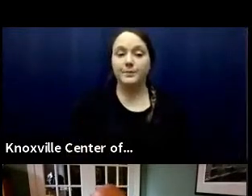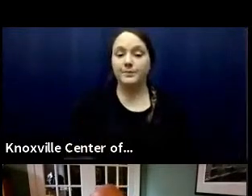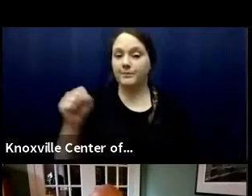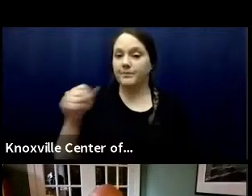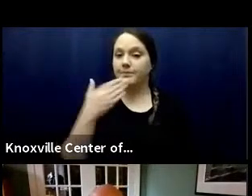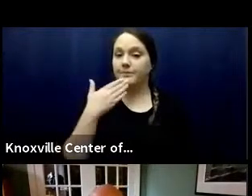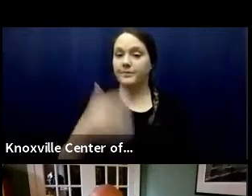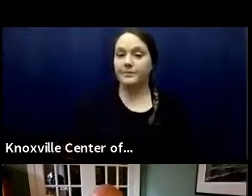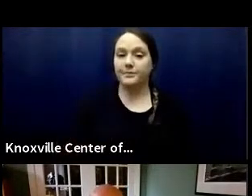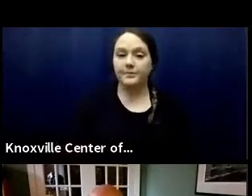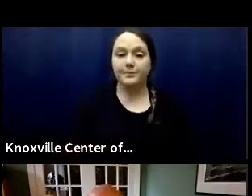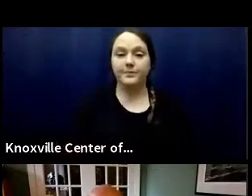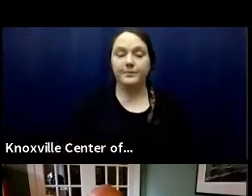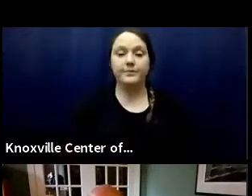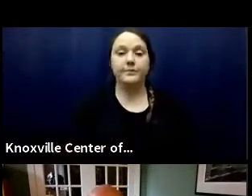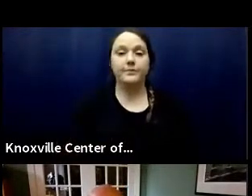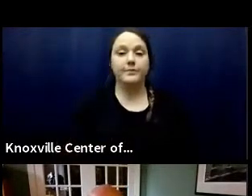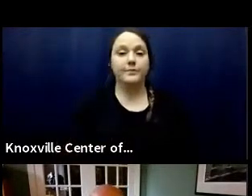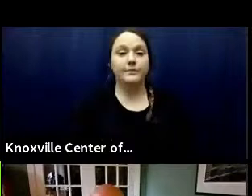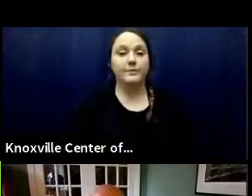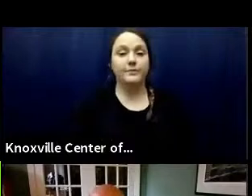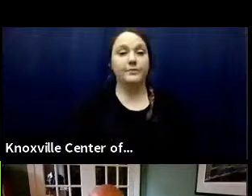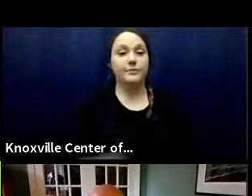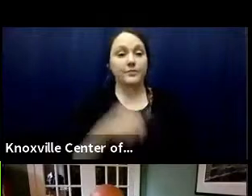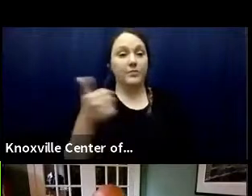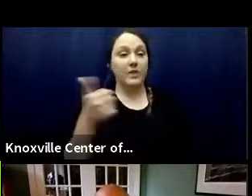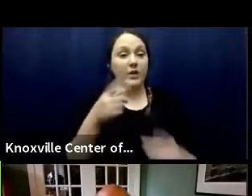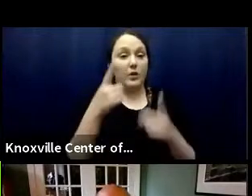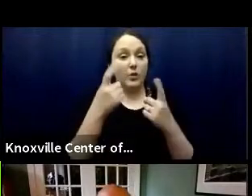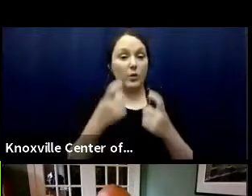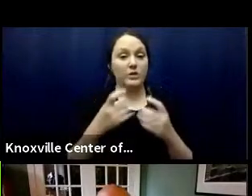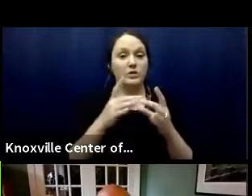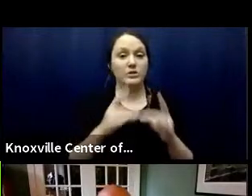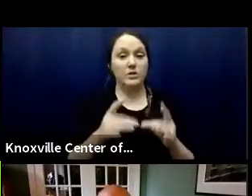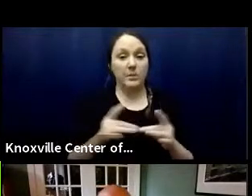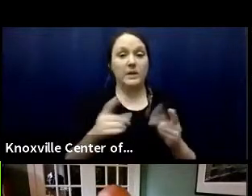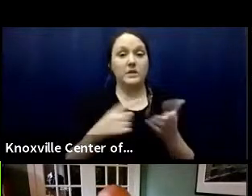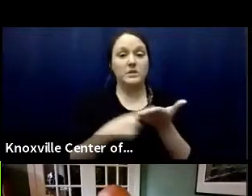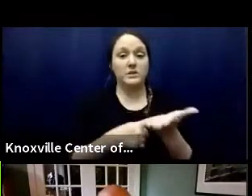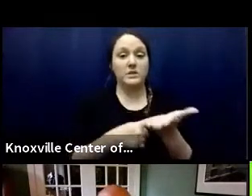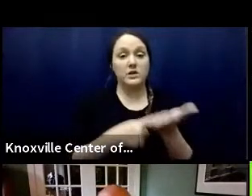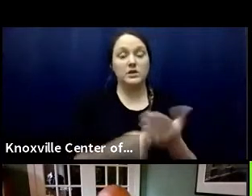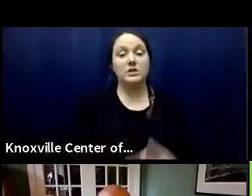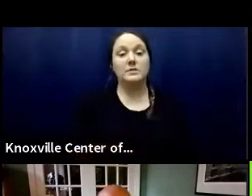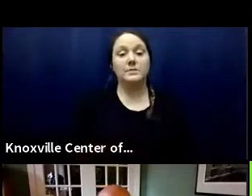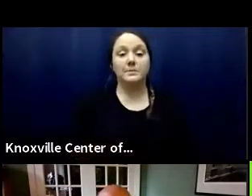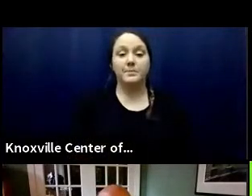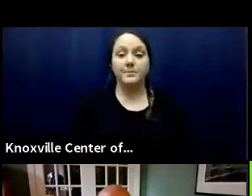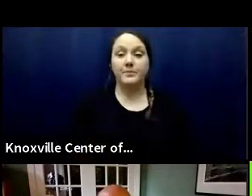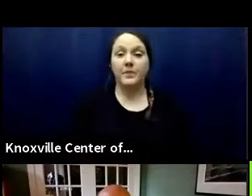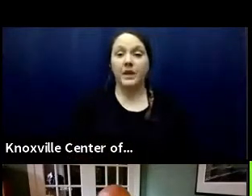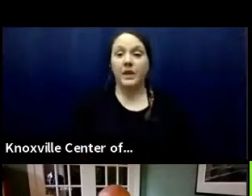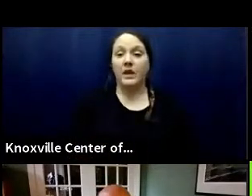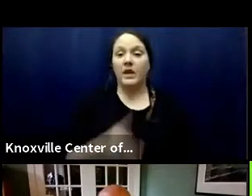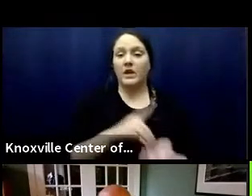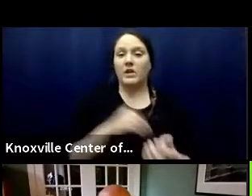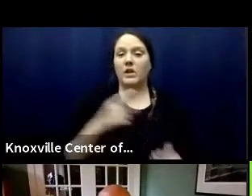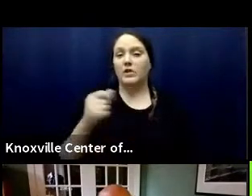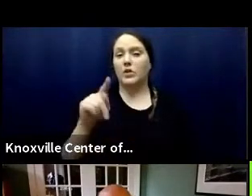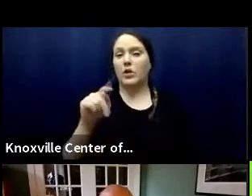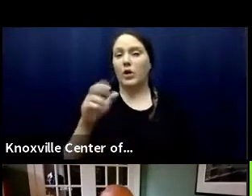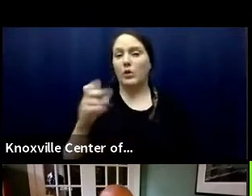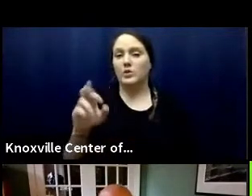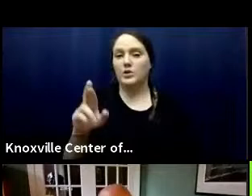Yes, sir. Thank you. Any other questions, comments, or discussion? Dr. Gocher, I'd like